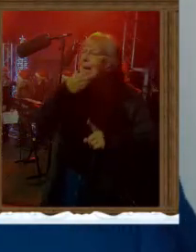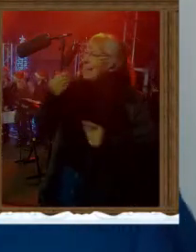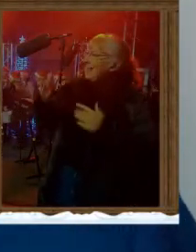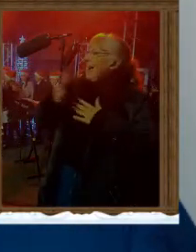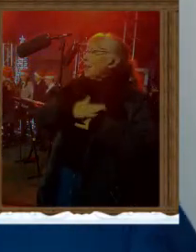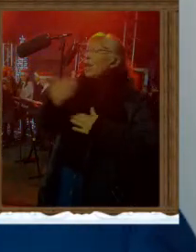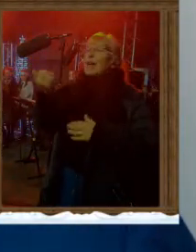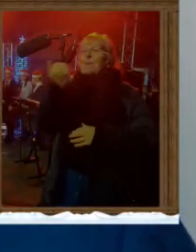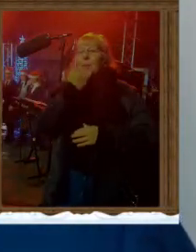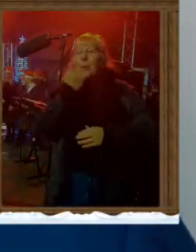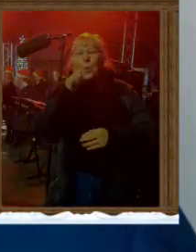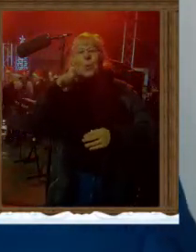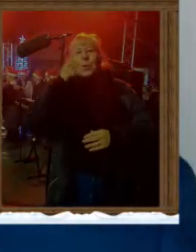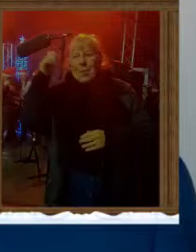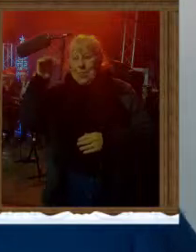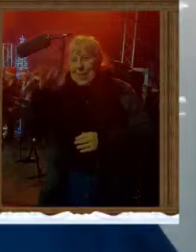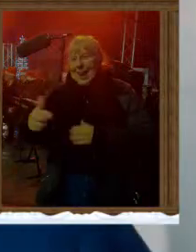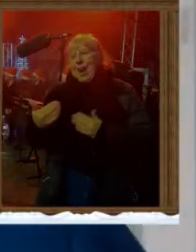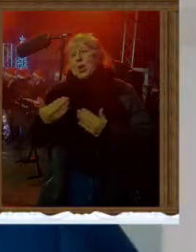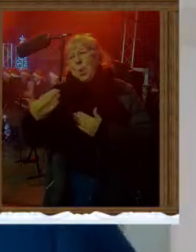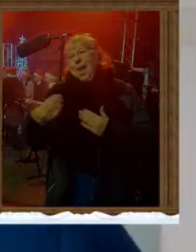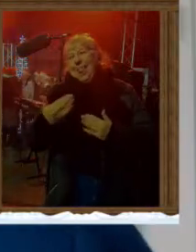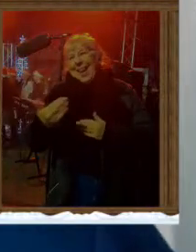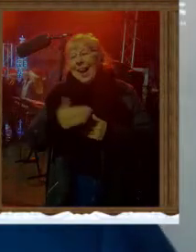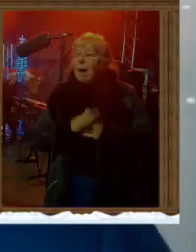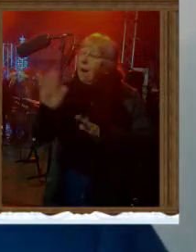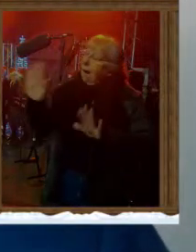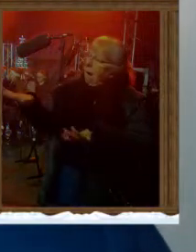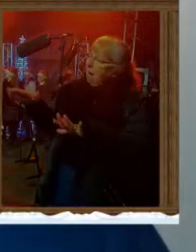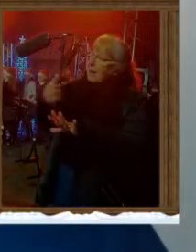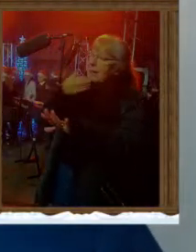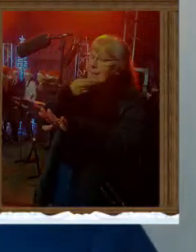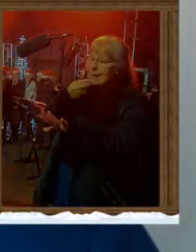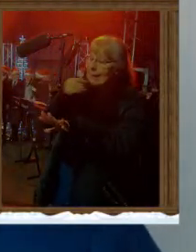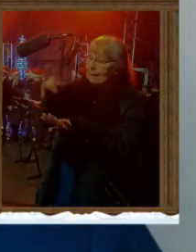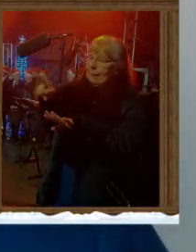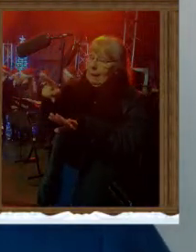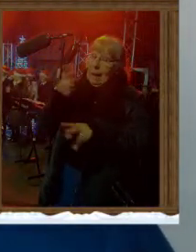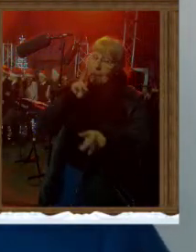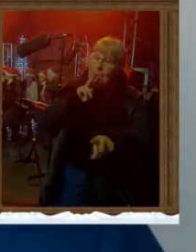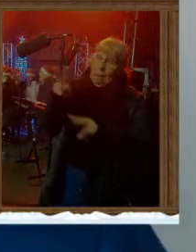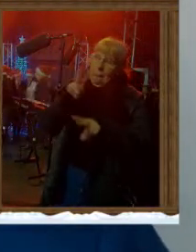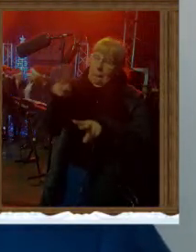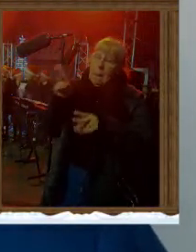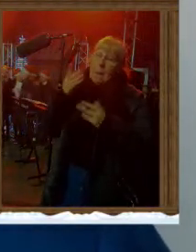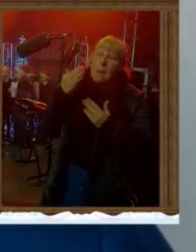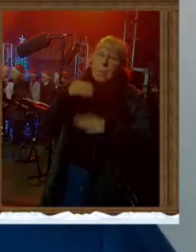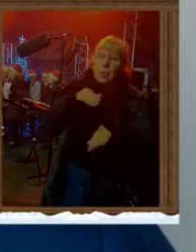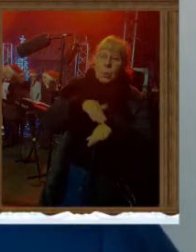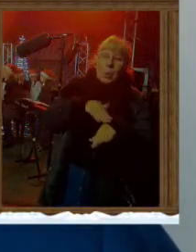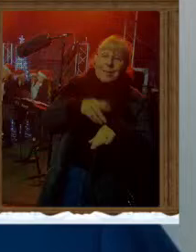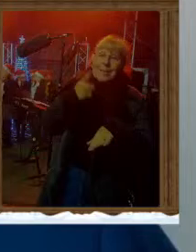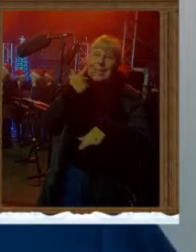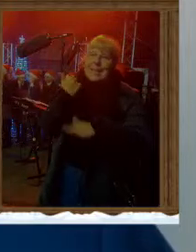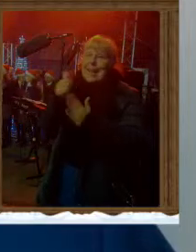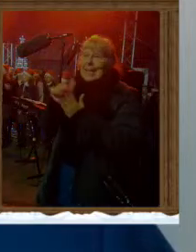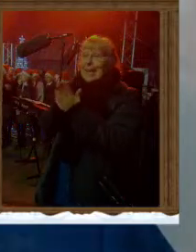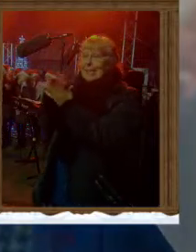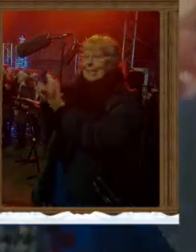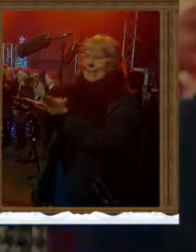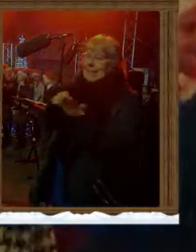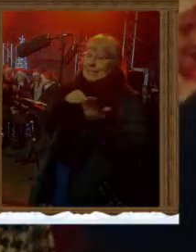he will be with you very, very shortly. Speaking of Santa, I'll be keeping an eye on the naughty and the nice list. And here it